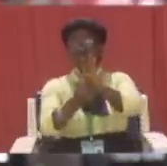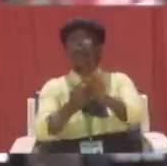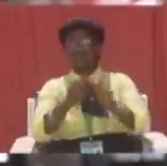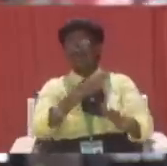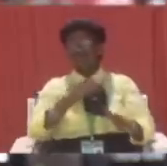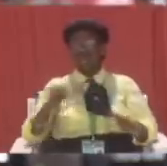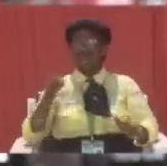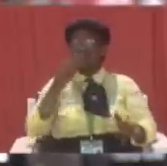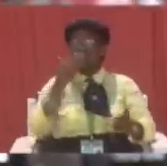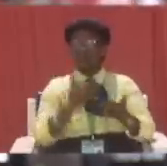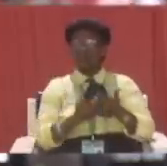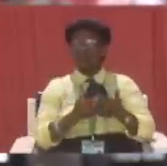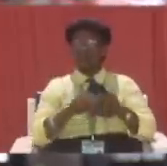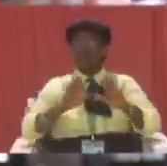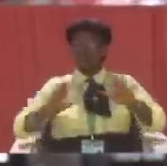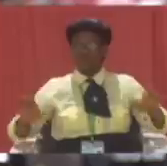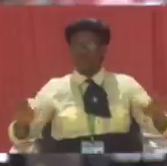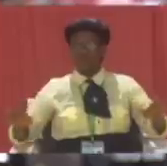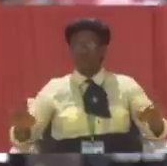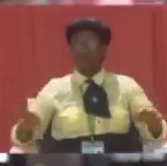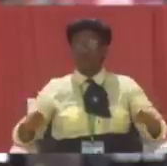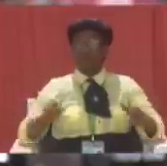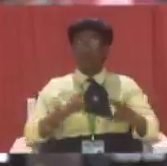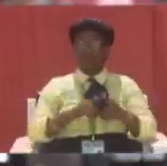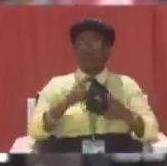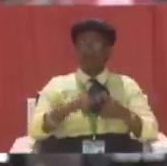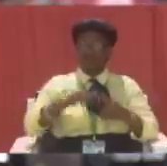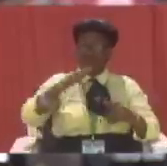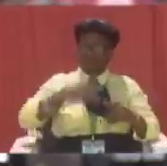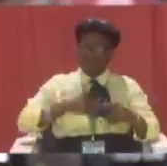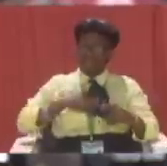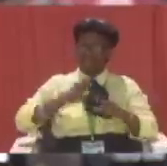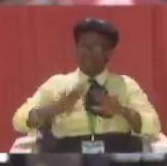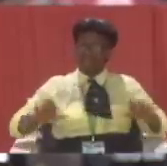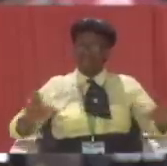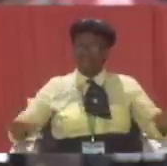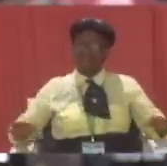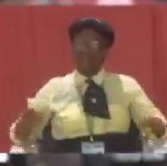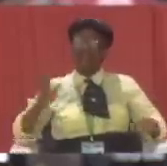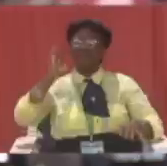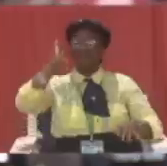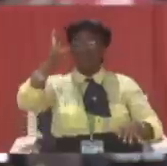then my children will also be good signs and good wonders.